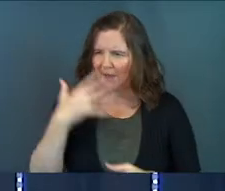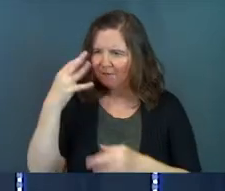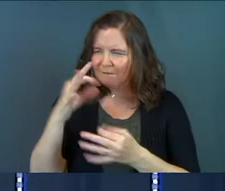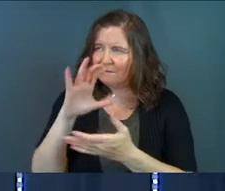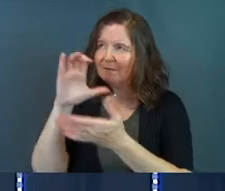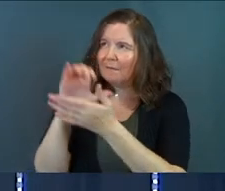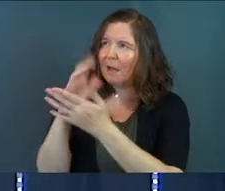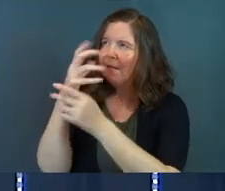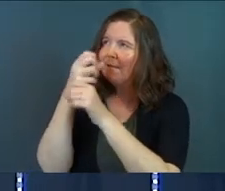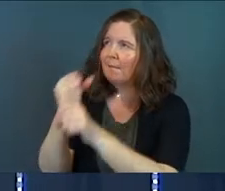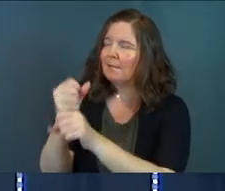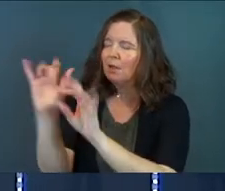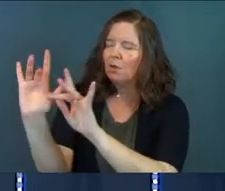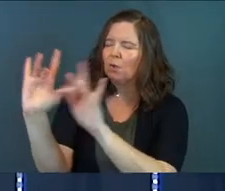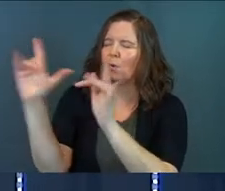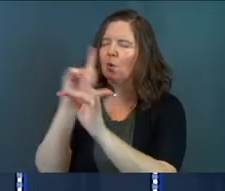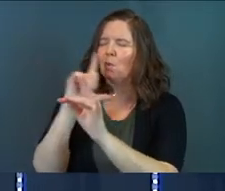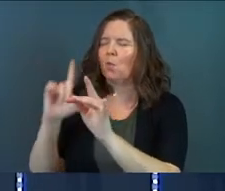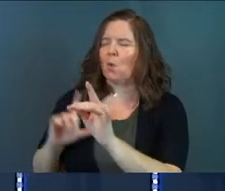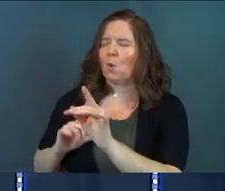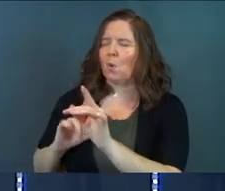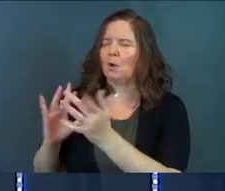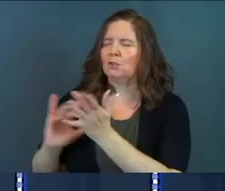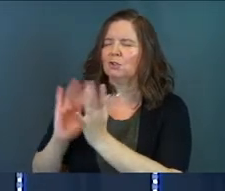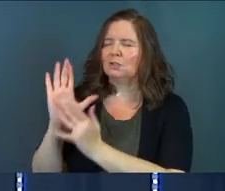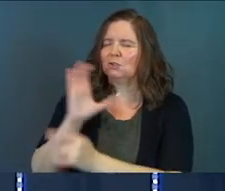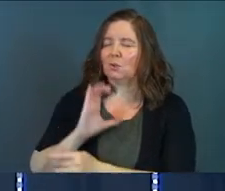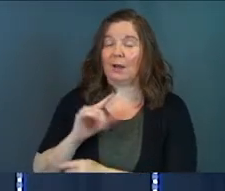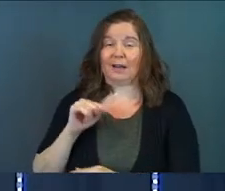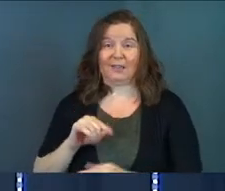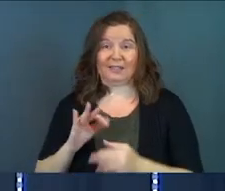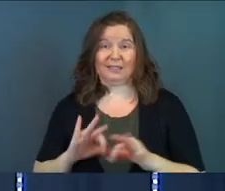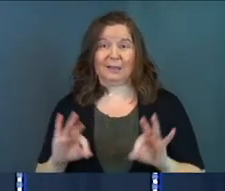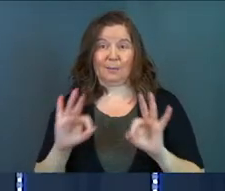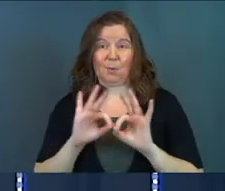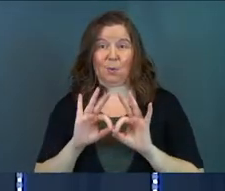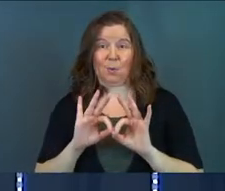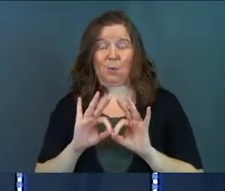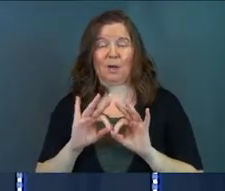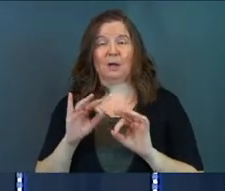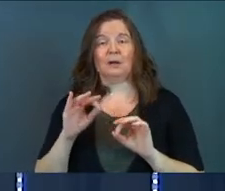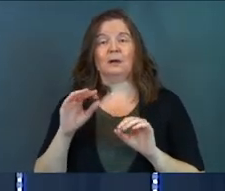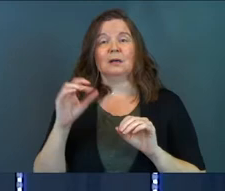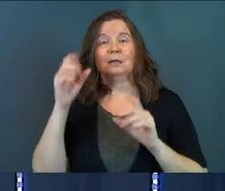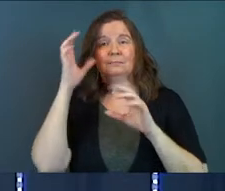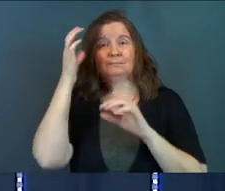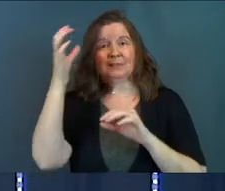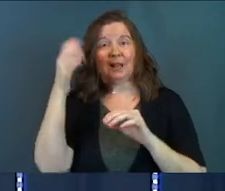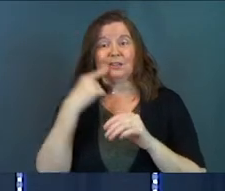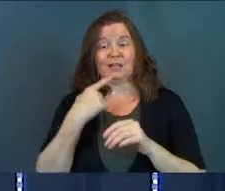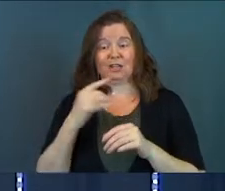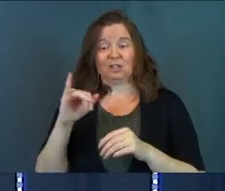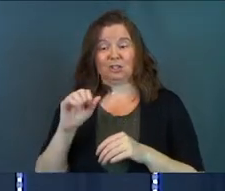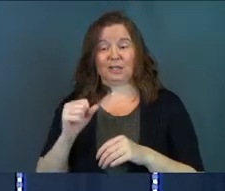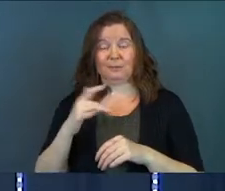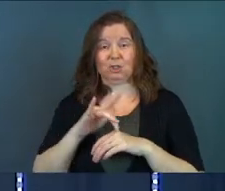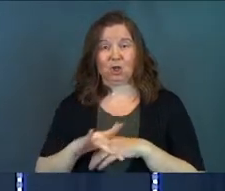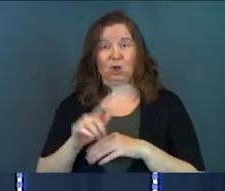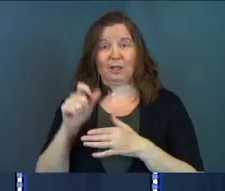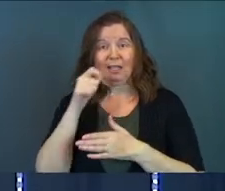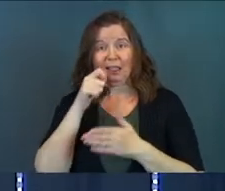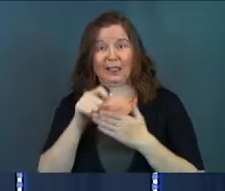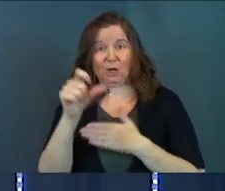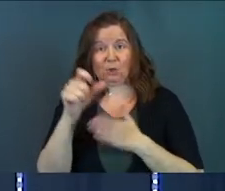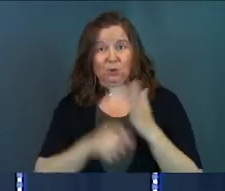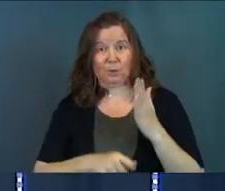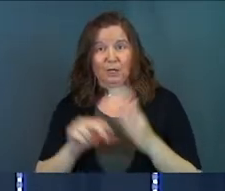our glorious Lord Jesus Christ? Now, this is important. Scholars tell us James is one of the earliest letters written